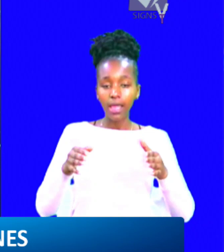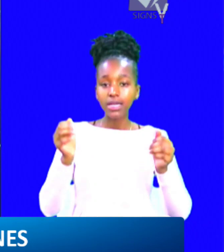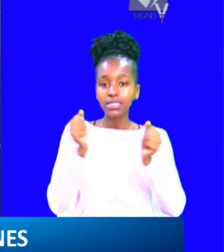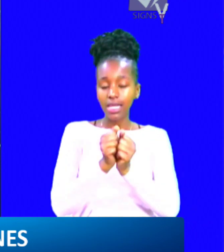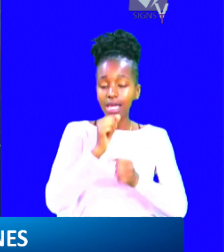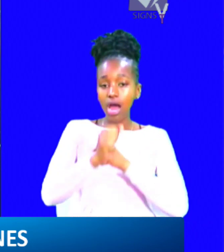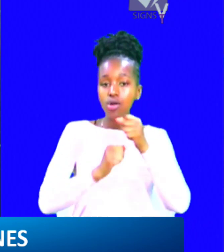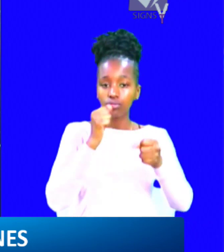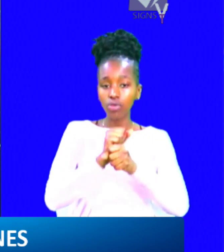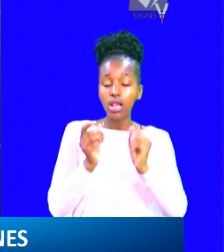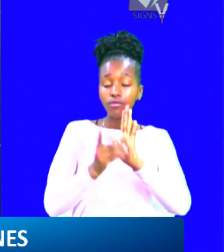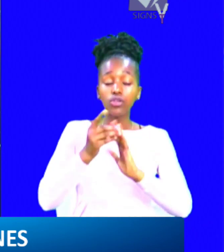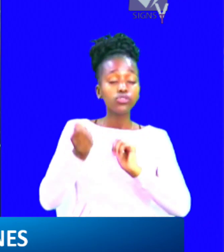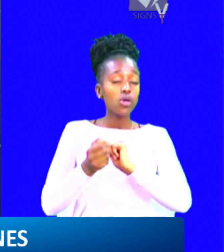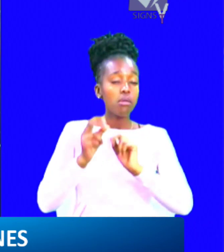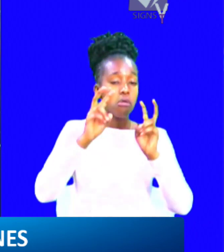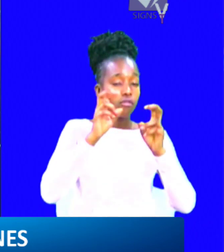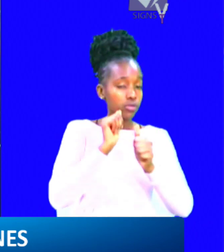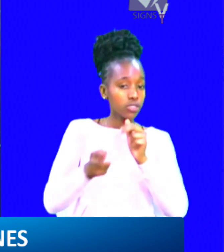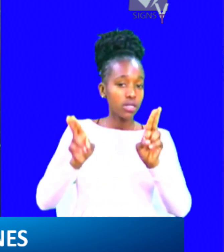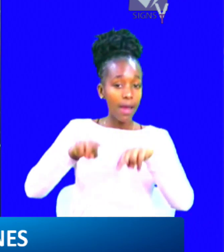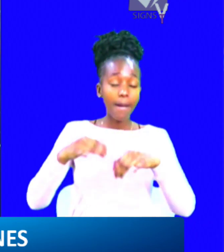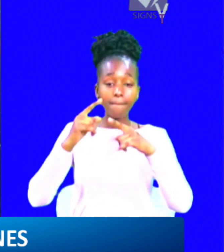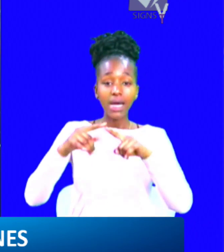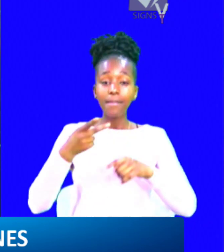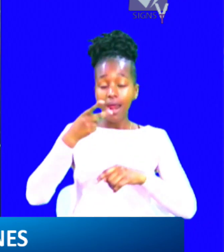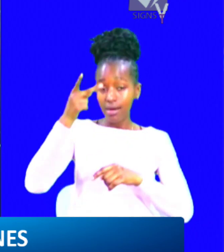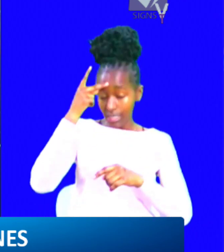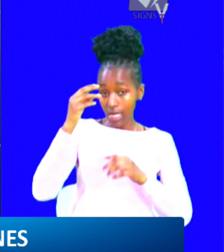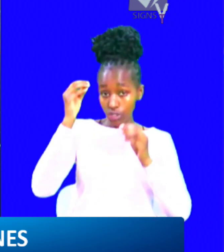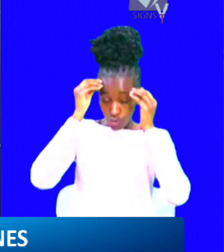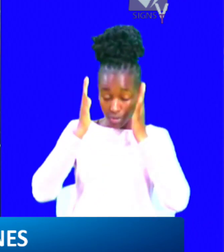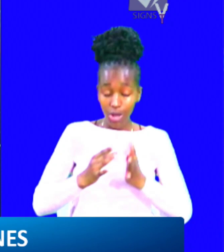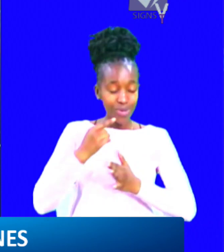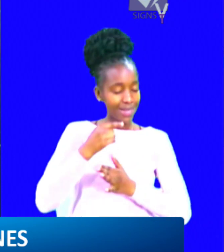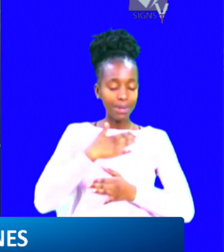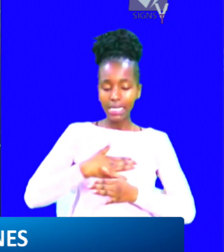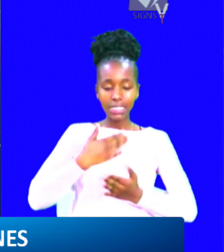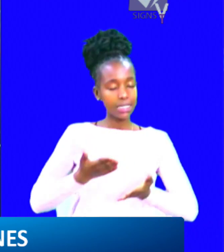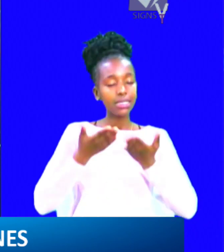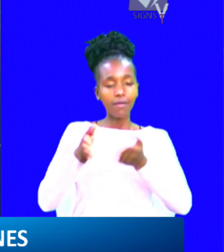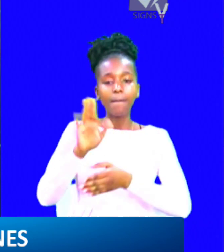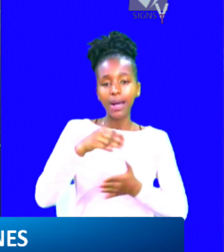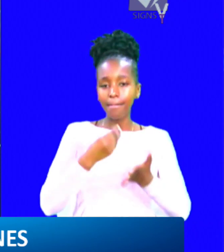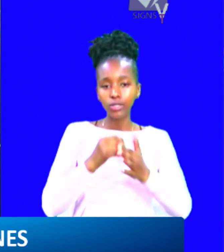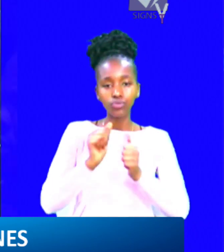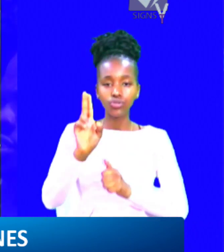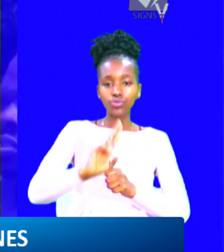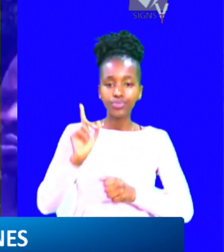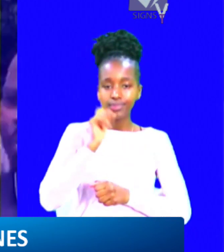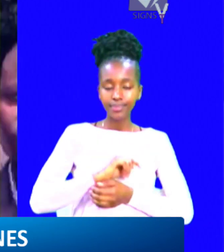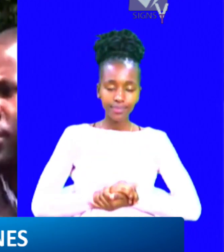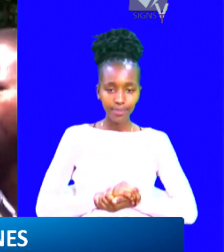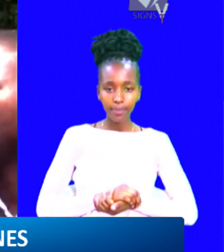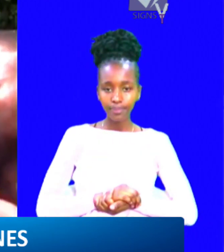annual devolution conference. The parents and students, however, are calling for a refund of their funds.